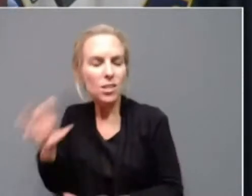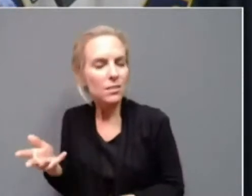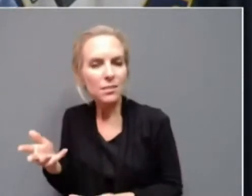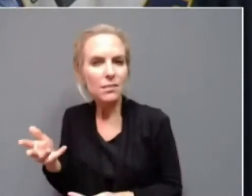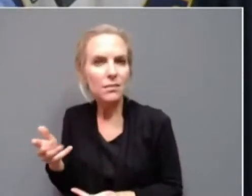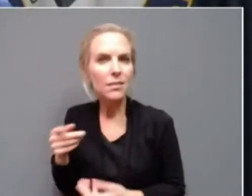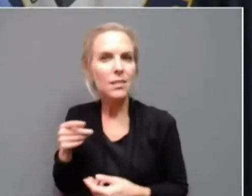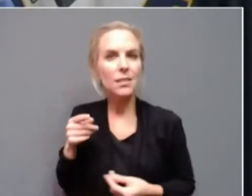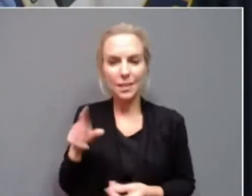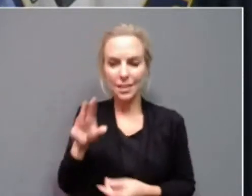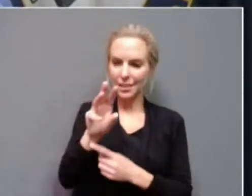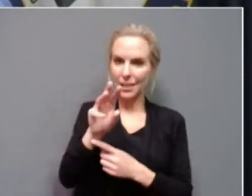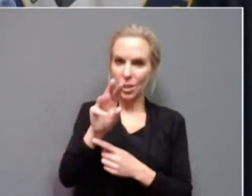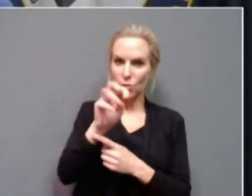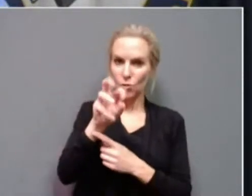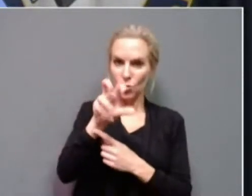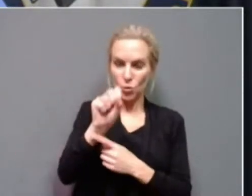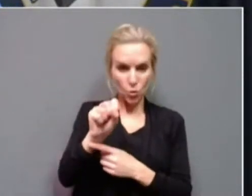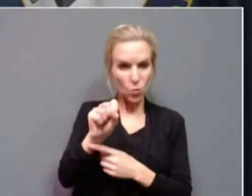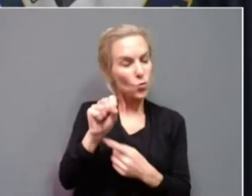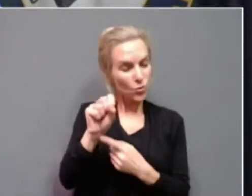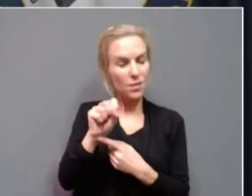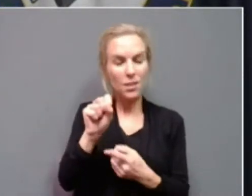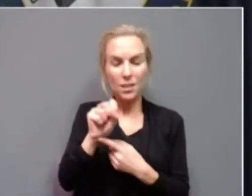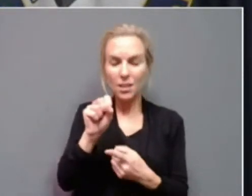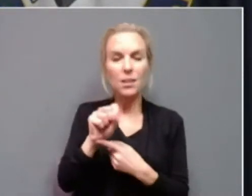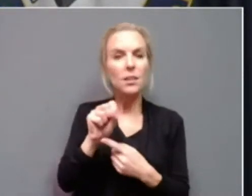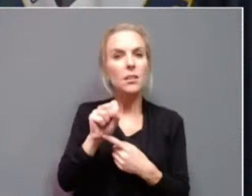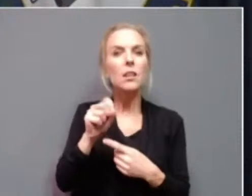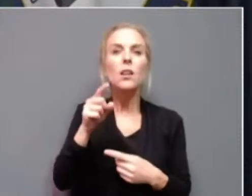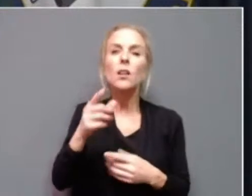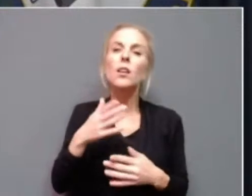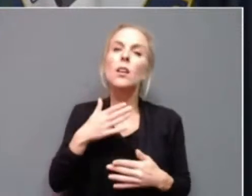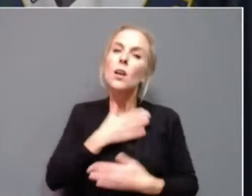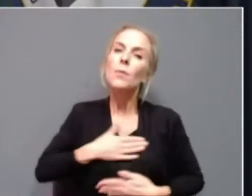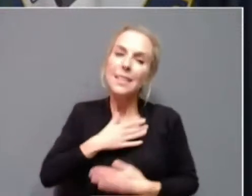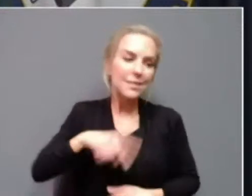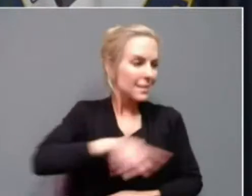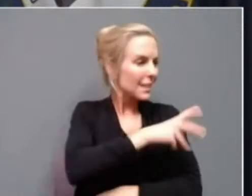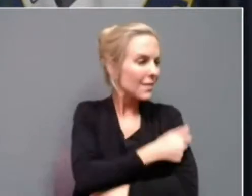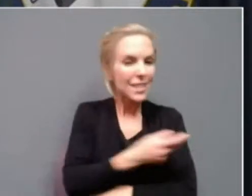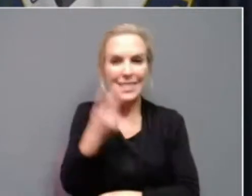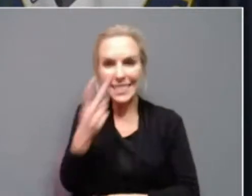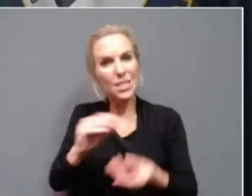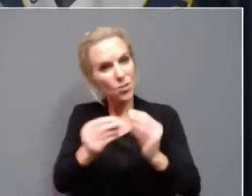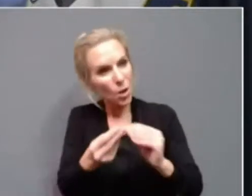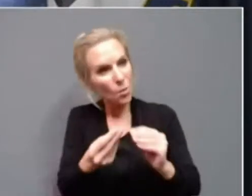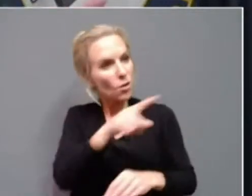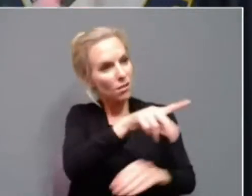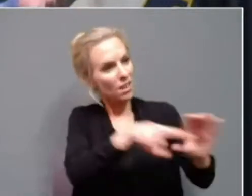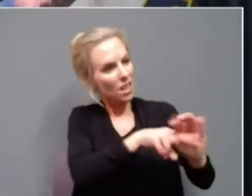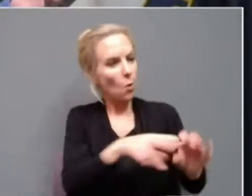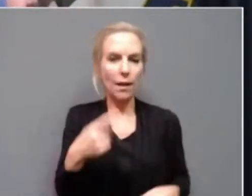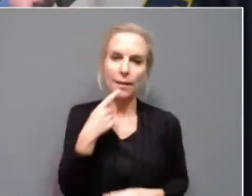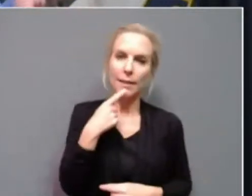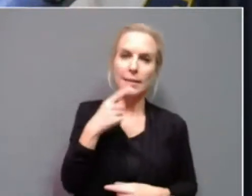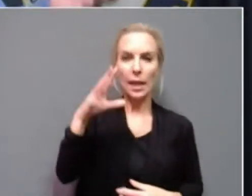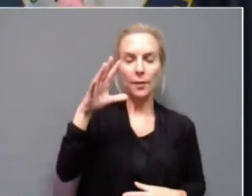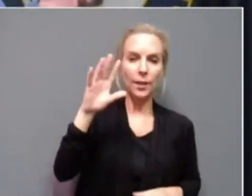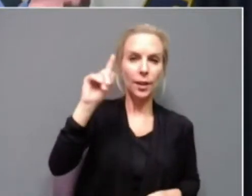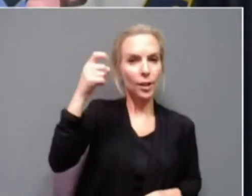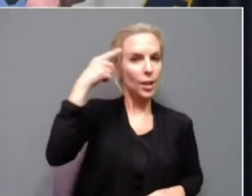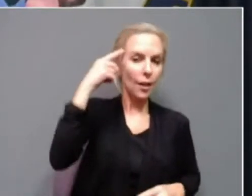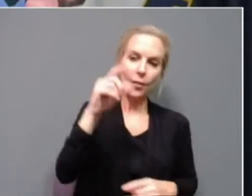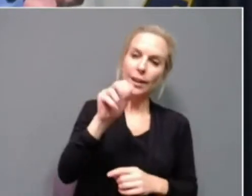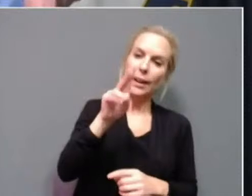mean, media coverage, which we need to say, please get vaccinated, looks what's happening to the hospitals as, well, Andy Beshear says this, but Republican leader Y says